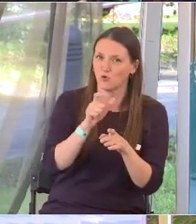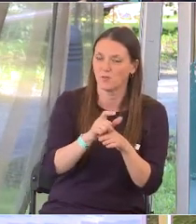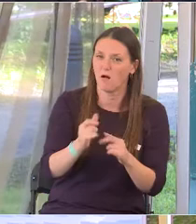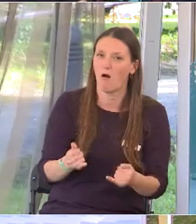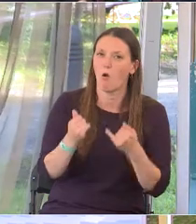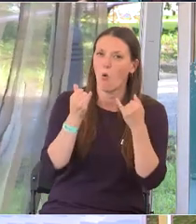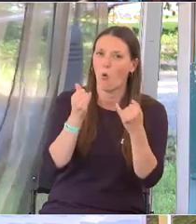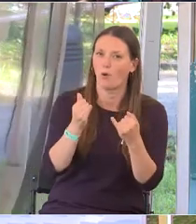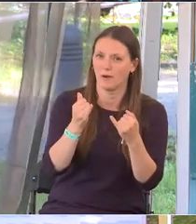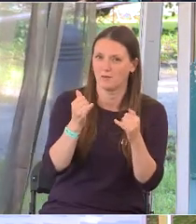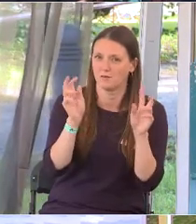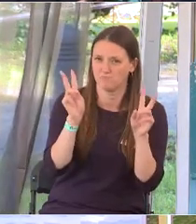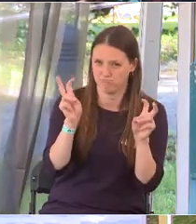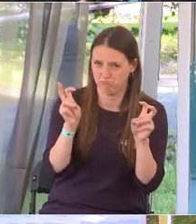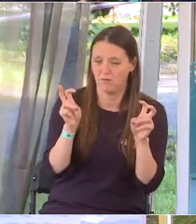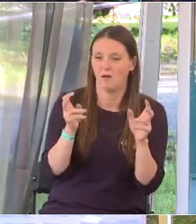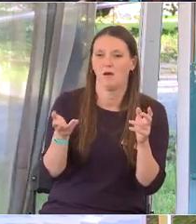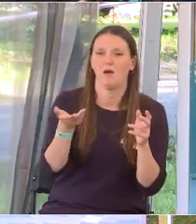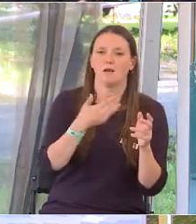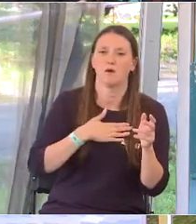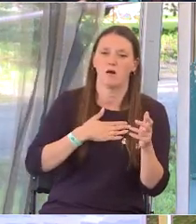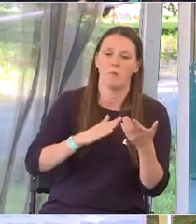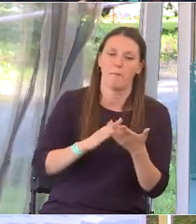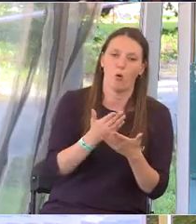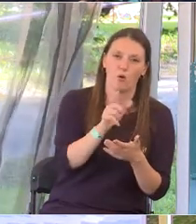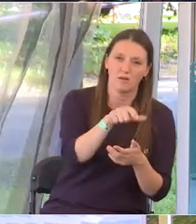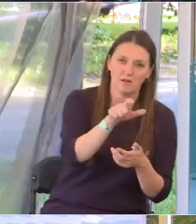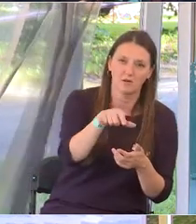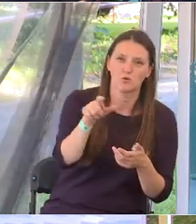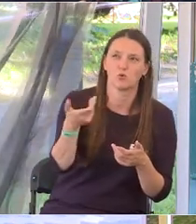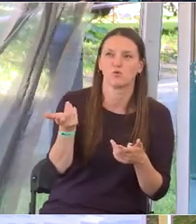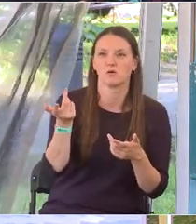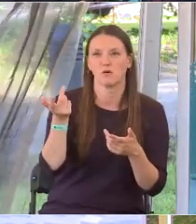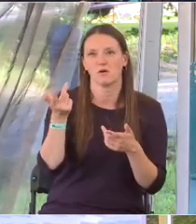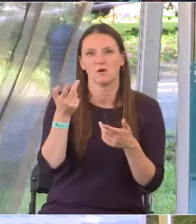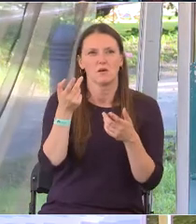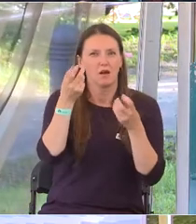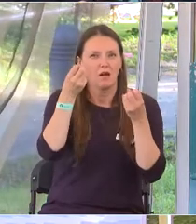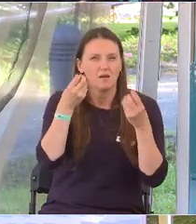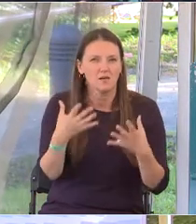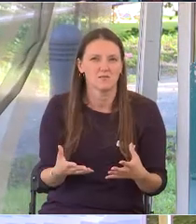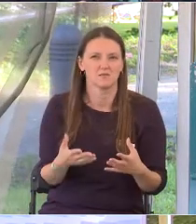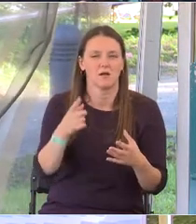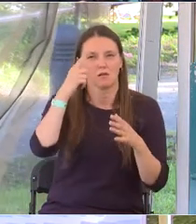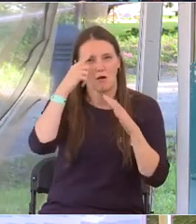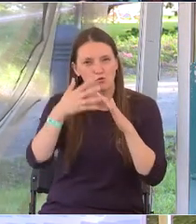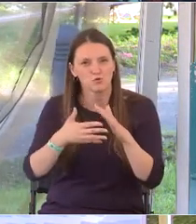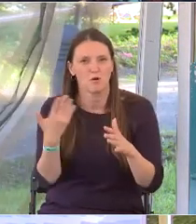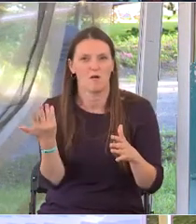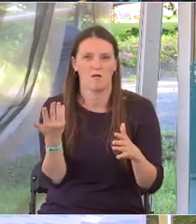we want the public officials, policy makers to actually talk to people in a simple, clear, understandable